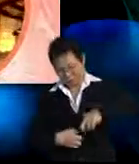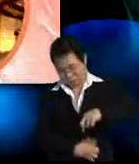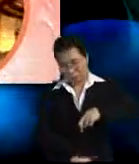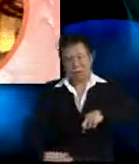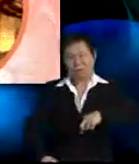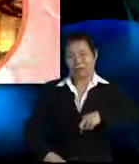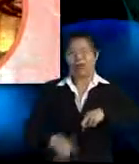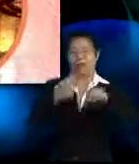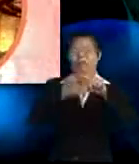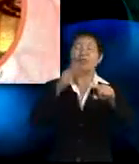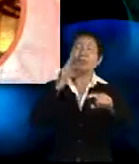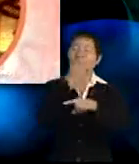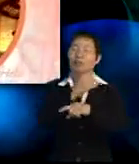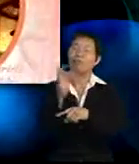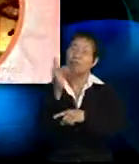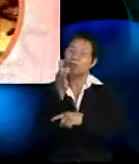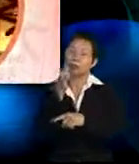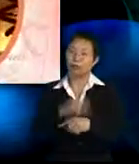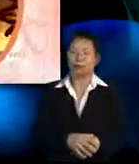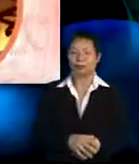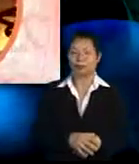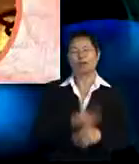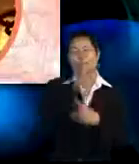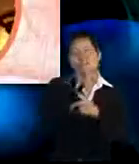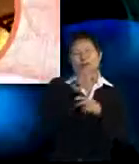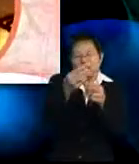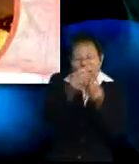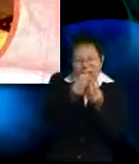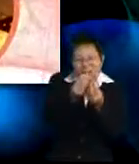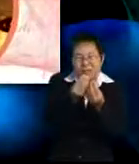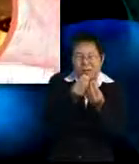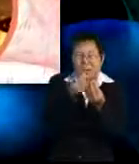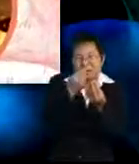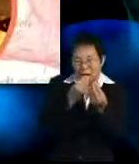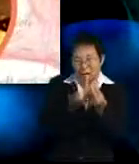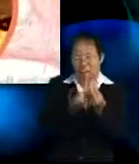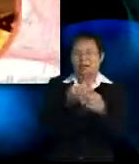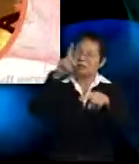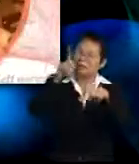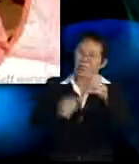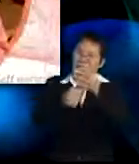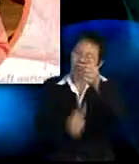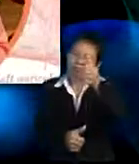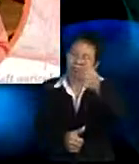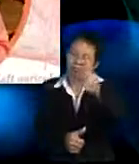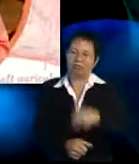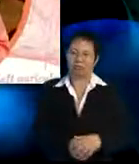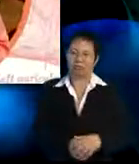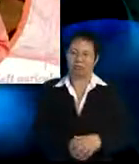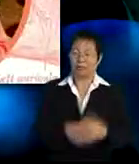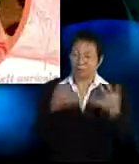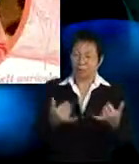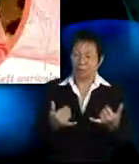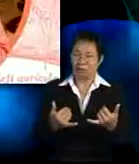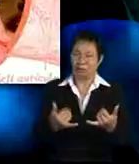are vegetables and fruits. Too little roughage in the diet may cause constipation. Now,